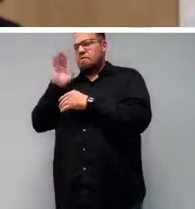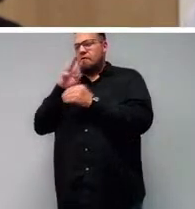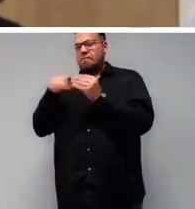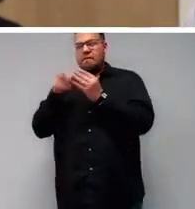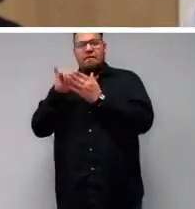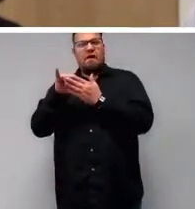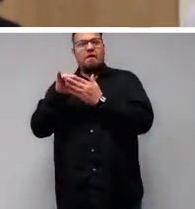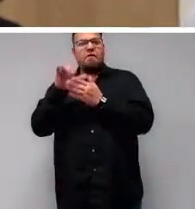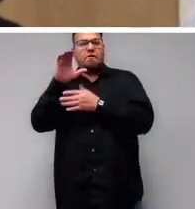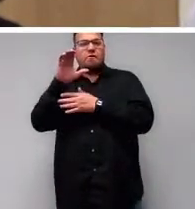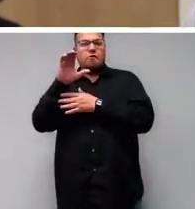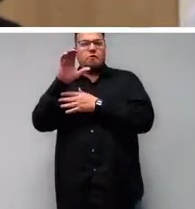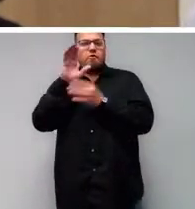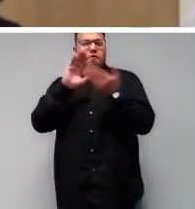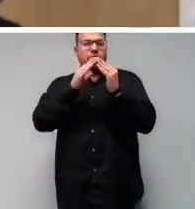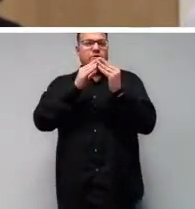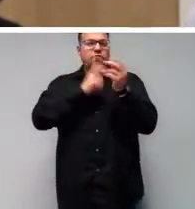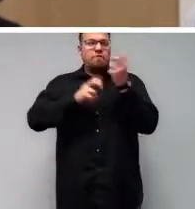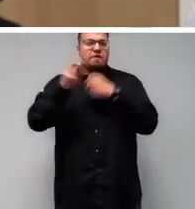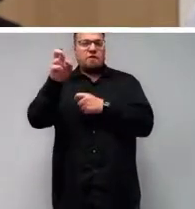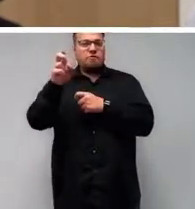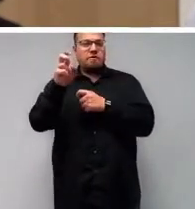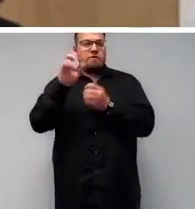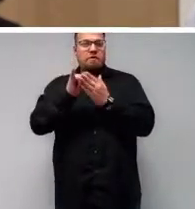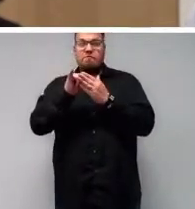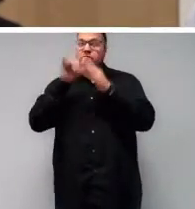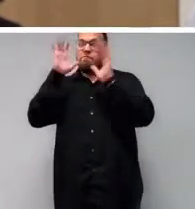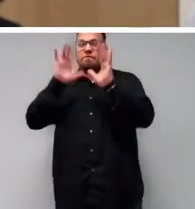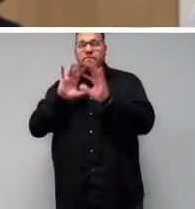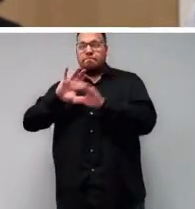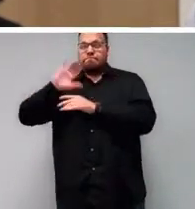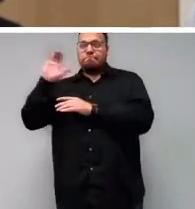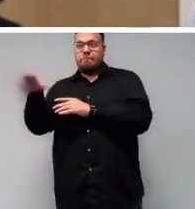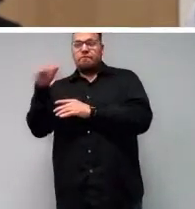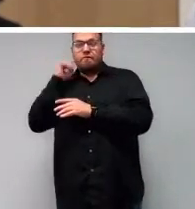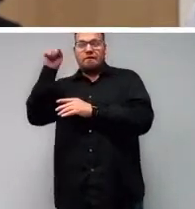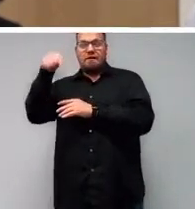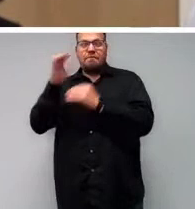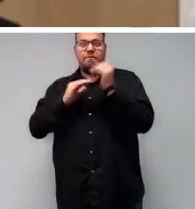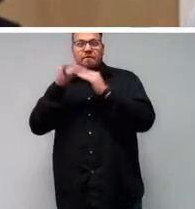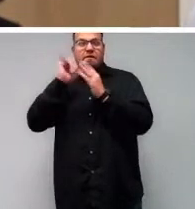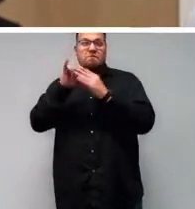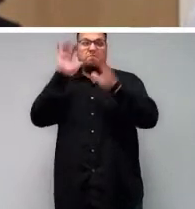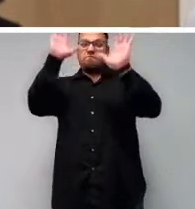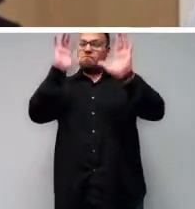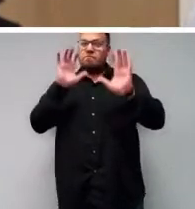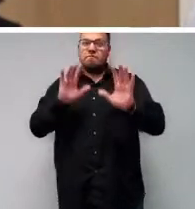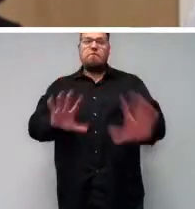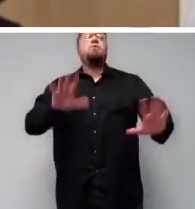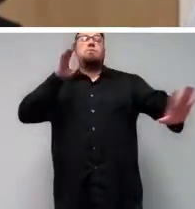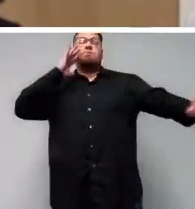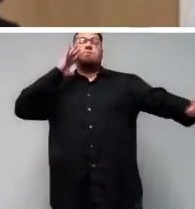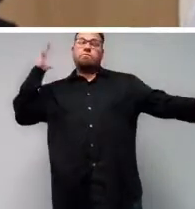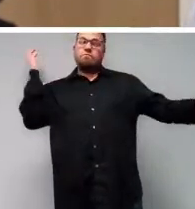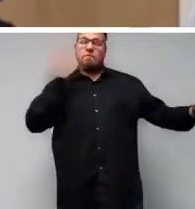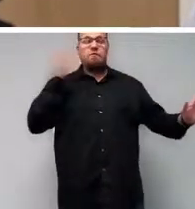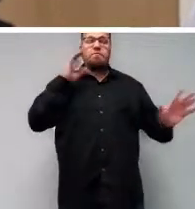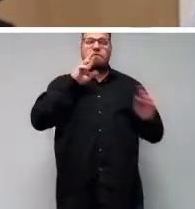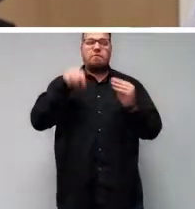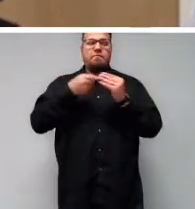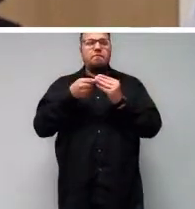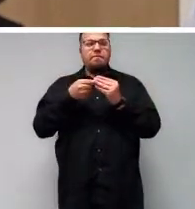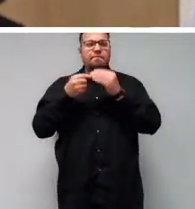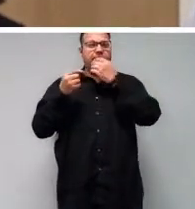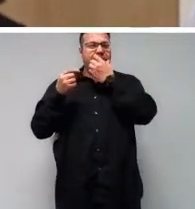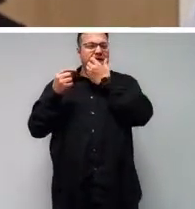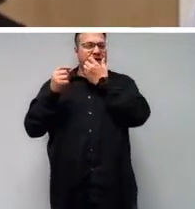the phenomenal capstone for this facility, is absolutely phenomenal. I mean, you talk about ROI. I don't